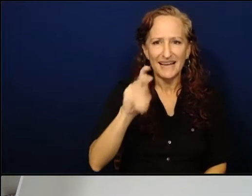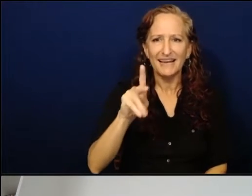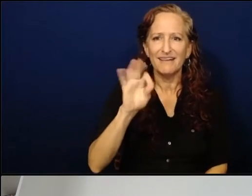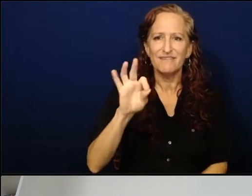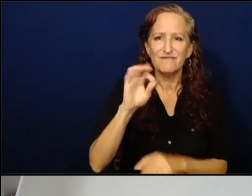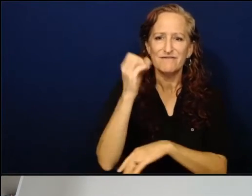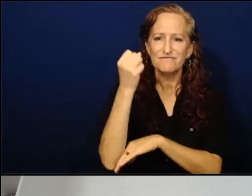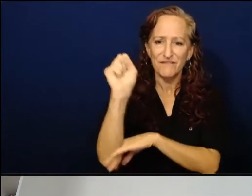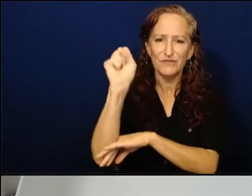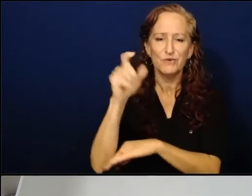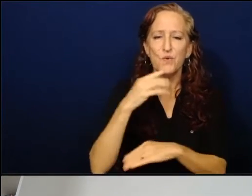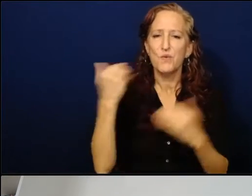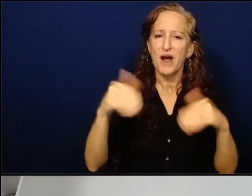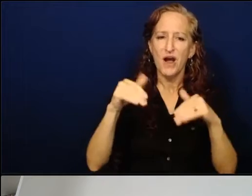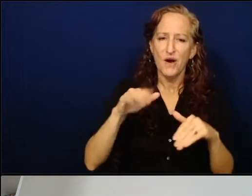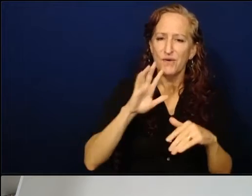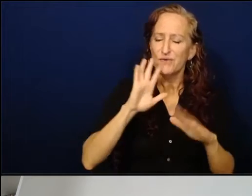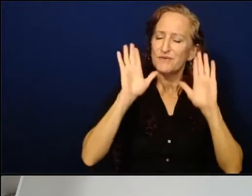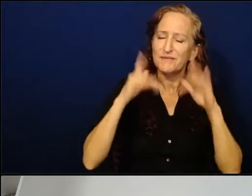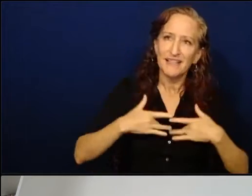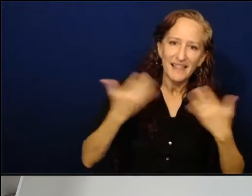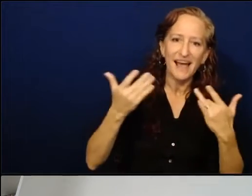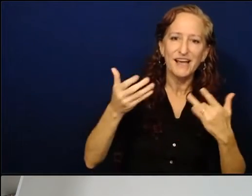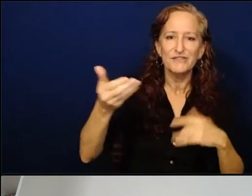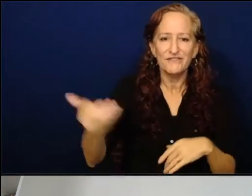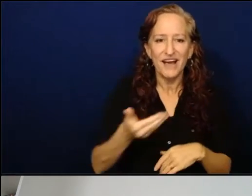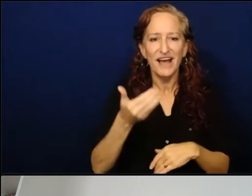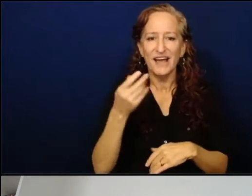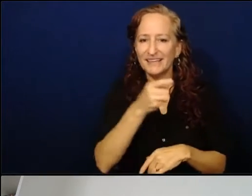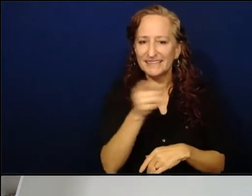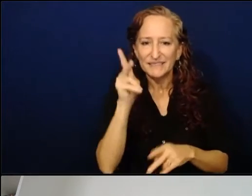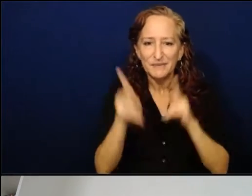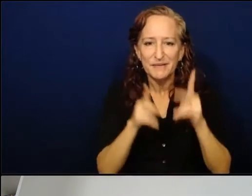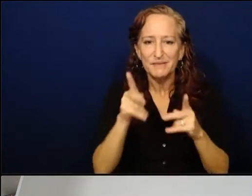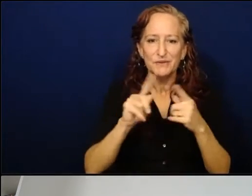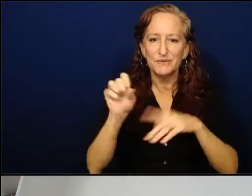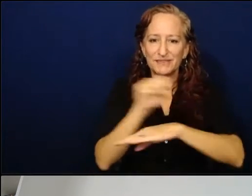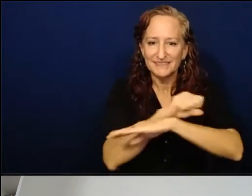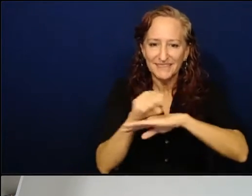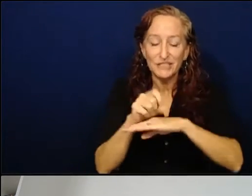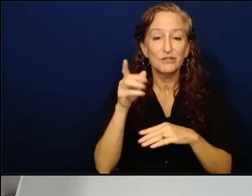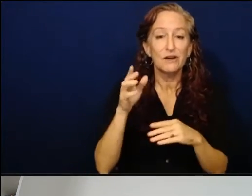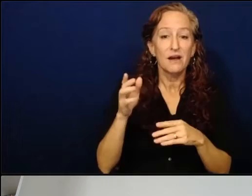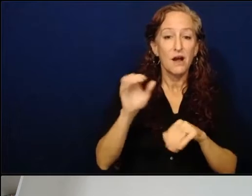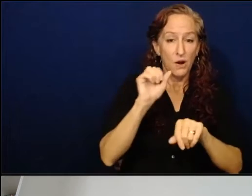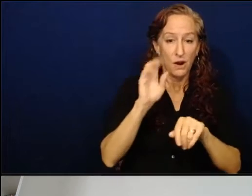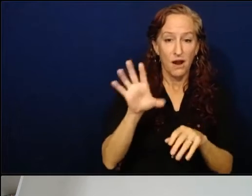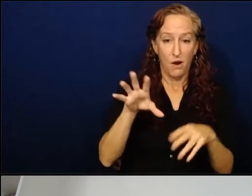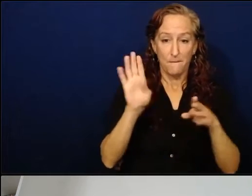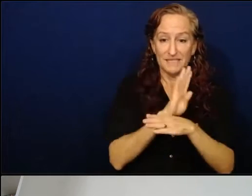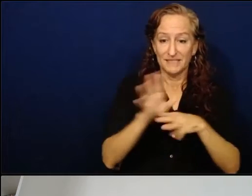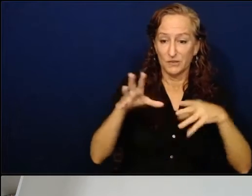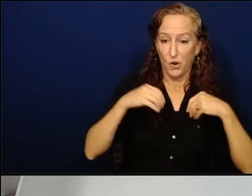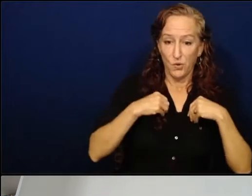dynamic founders to the Tech Inclusion stage. As you all know, entrepreneurship and the American dream, they go hand in hand. And each of the